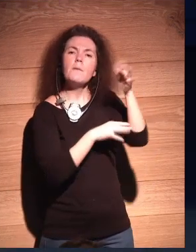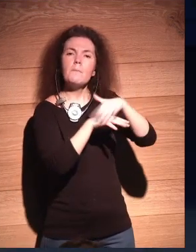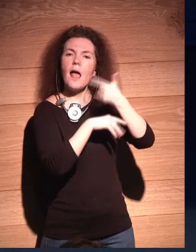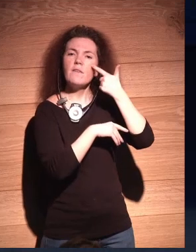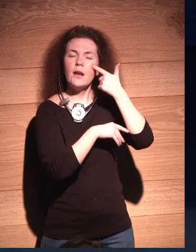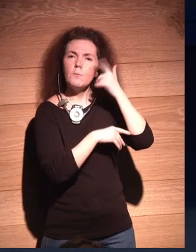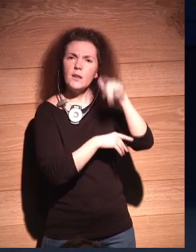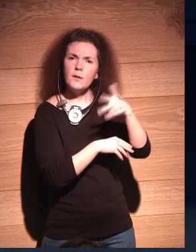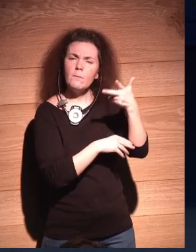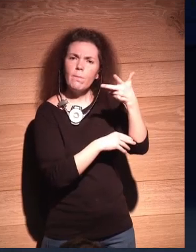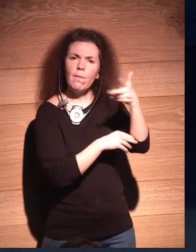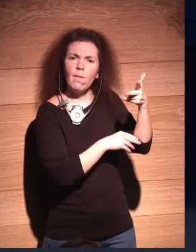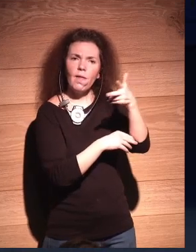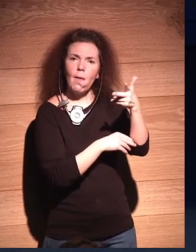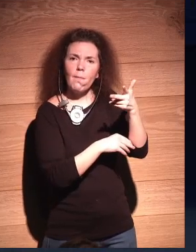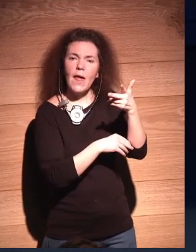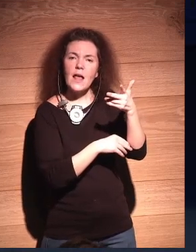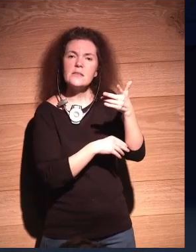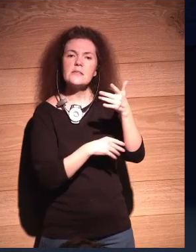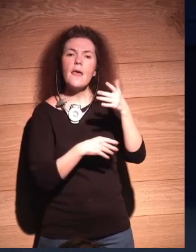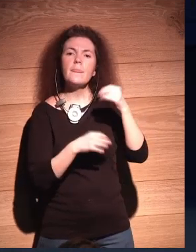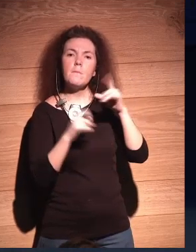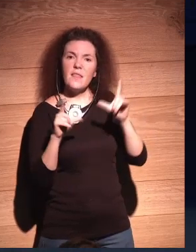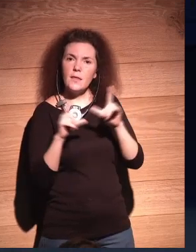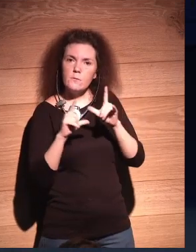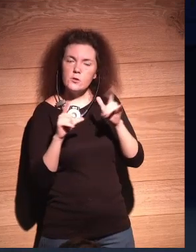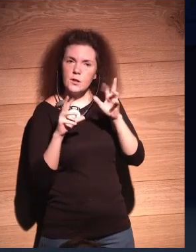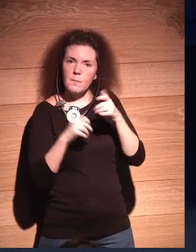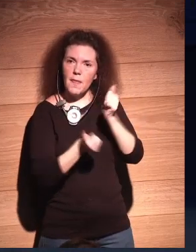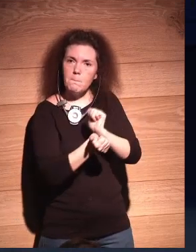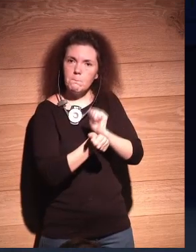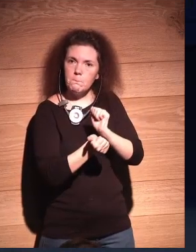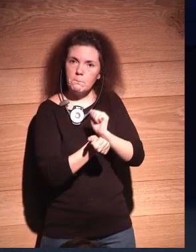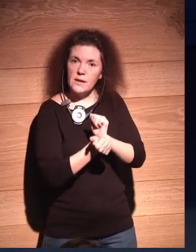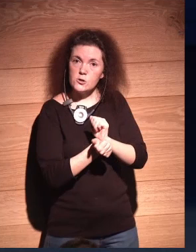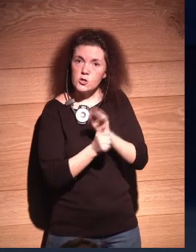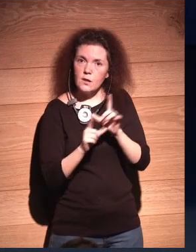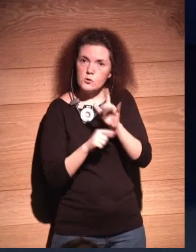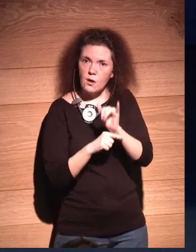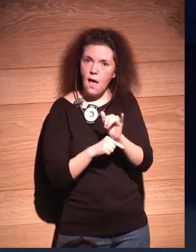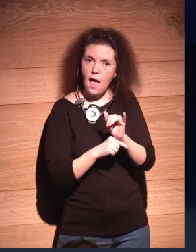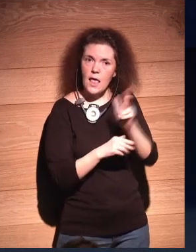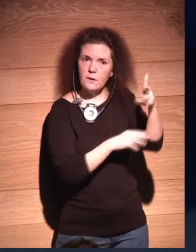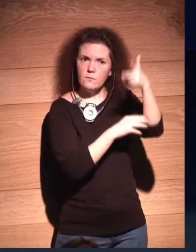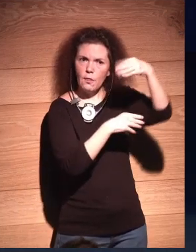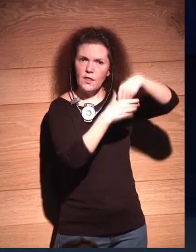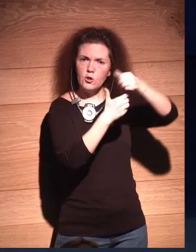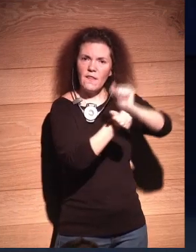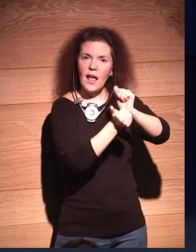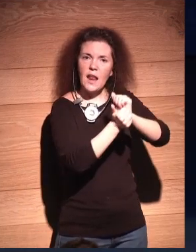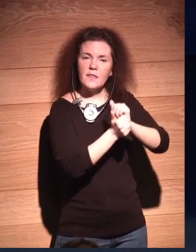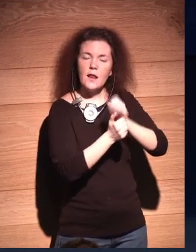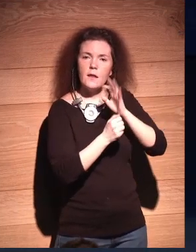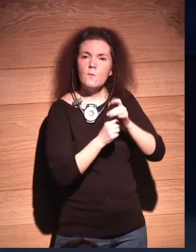prisons. Many shows about prisoners and their stories. And so these would